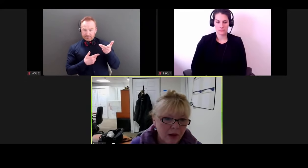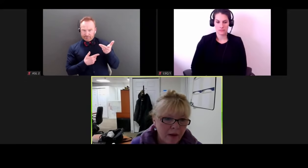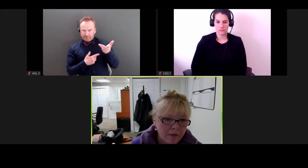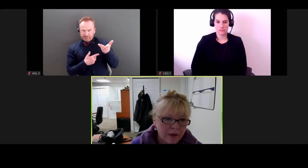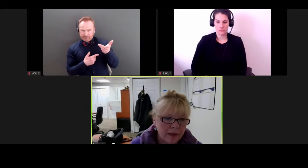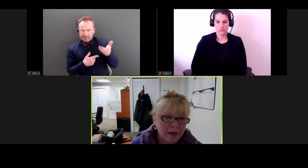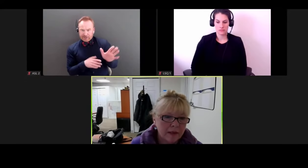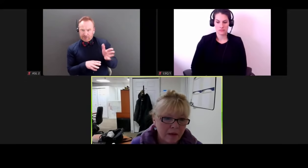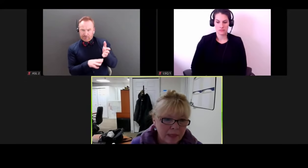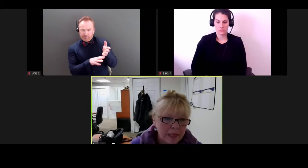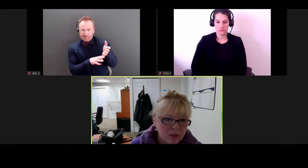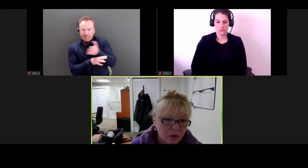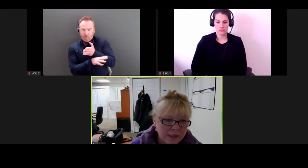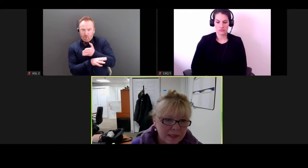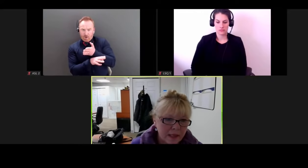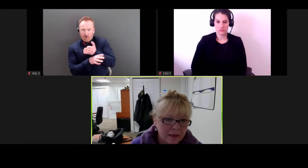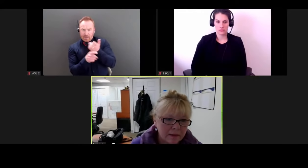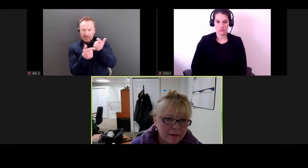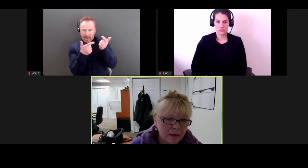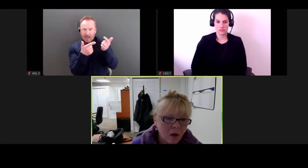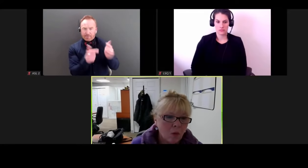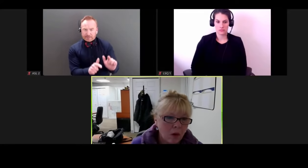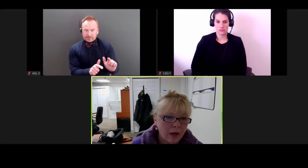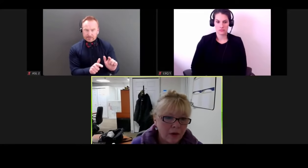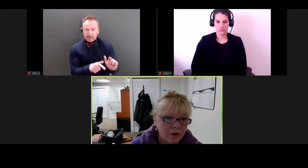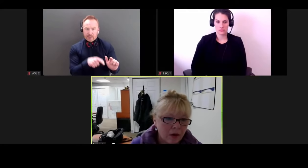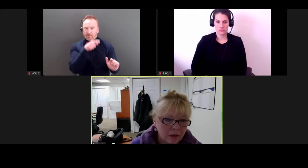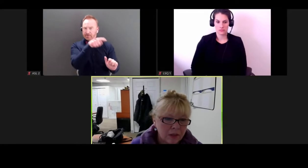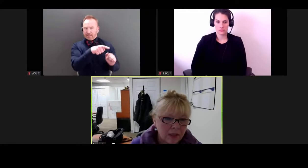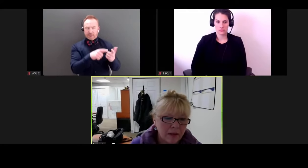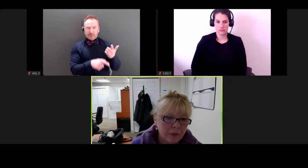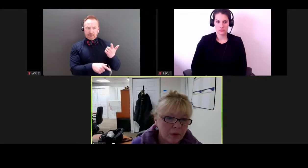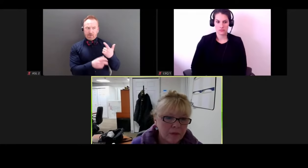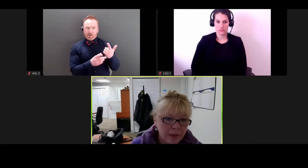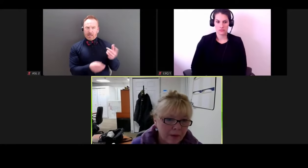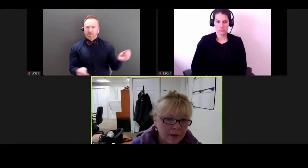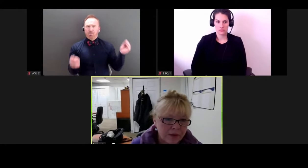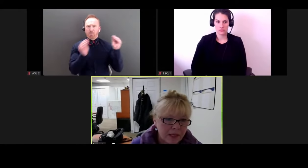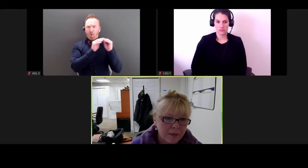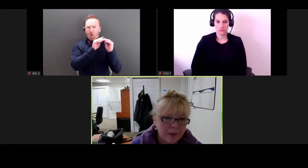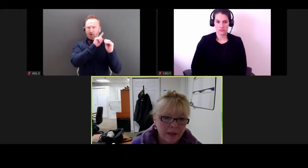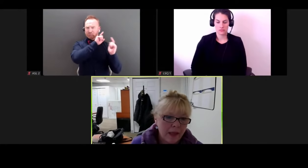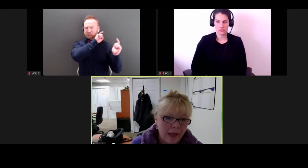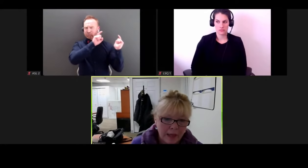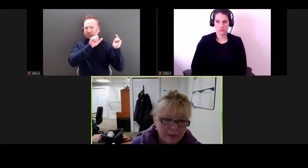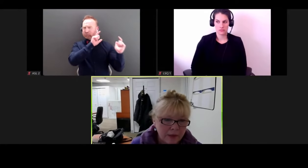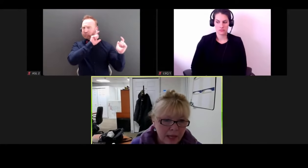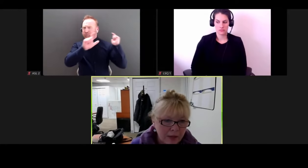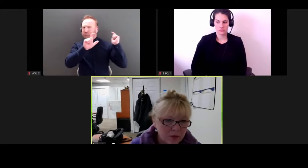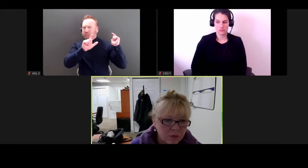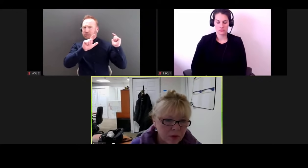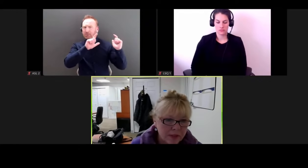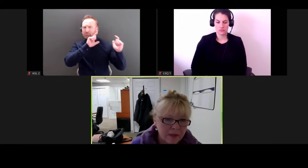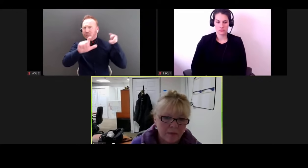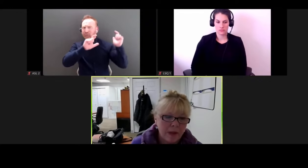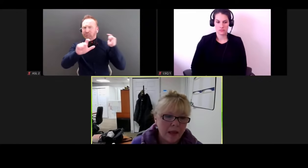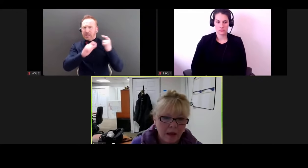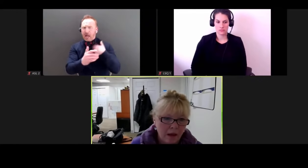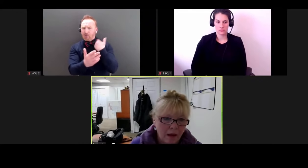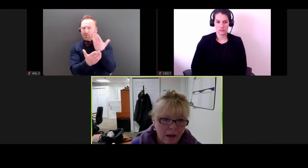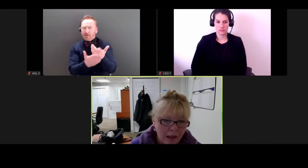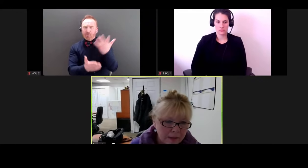new traffic coming into our city? Why are you not looking at putting barriers up at the Antrim truck